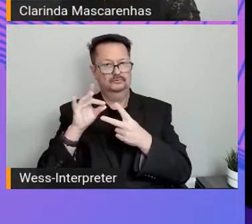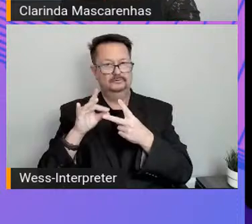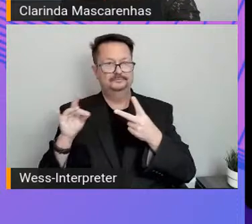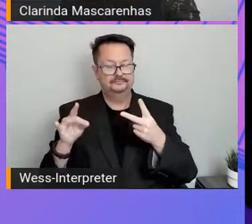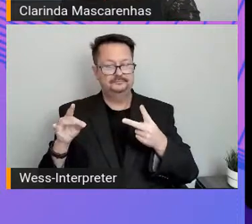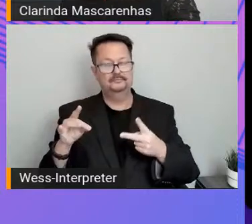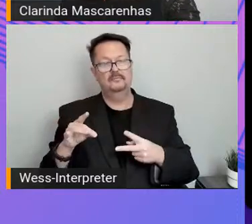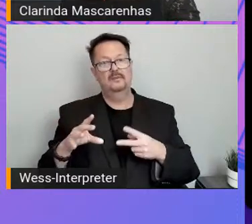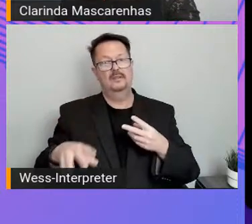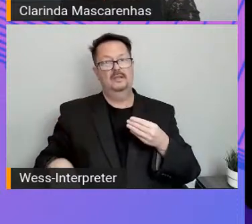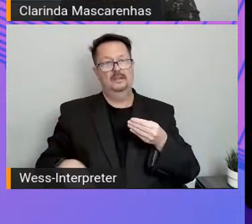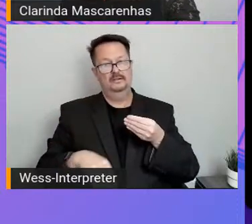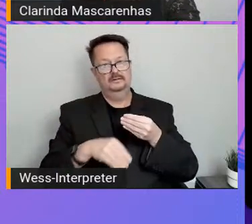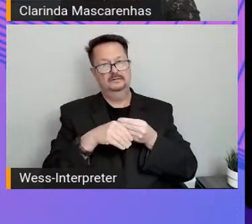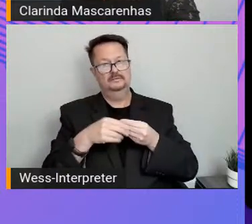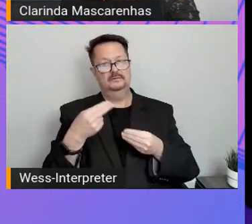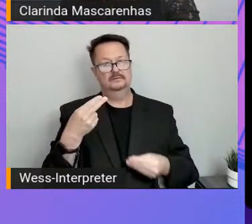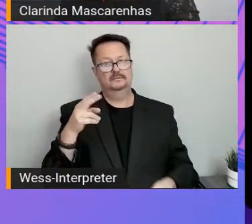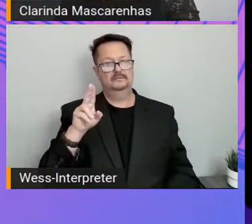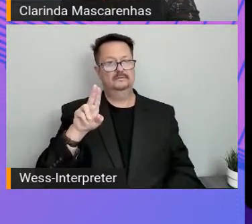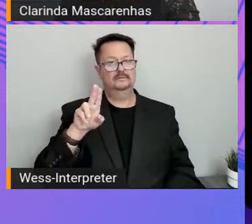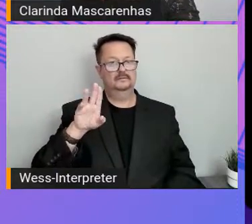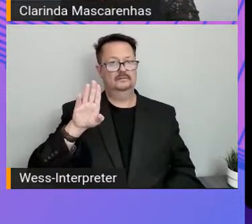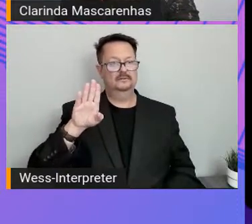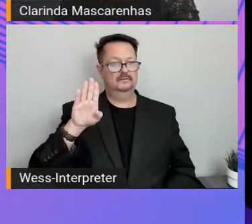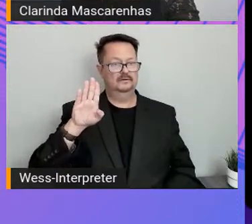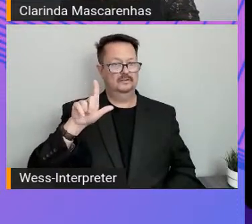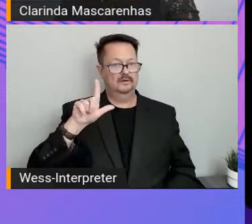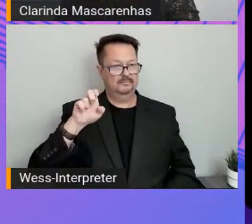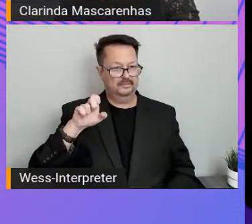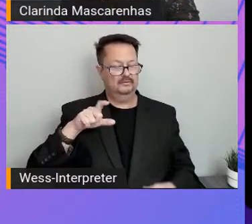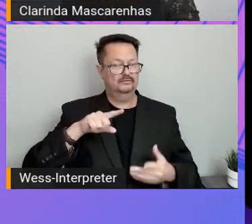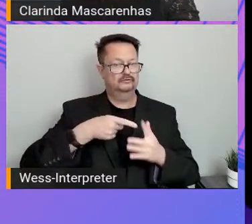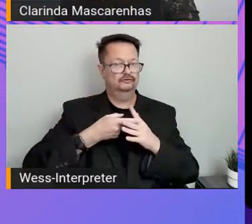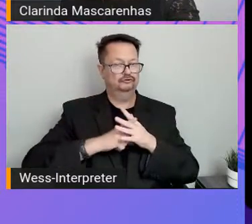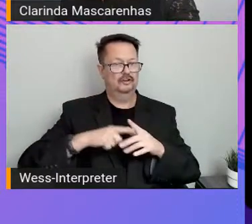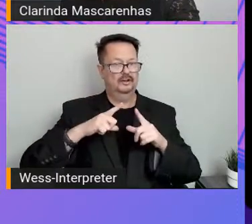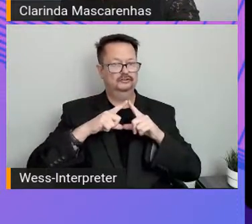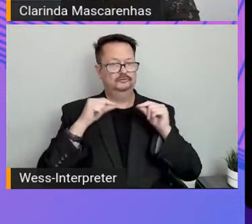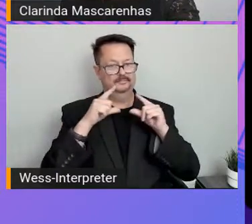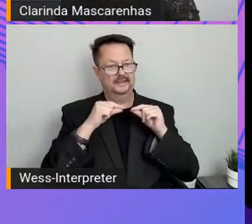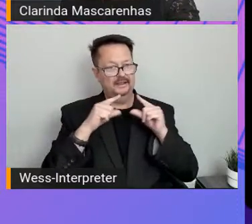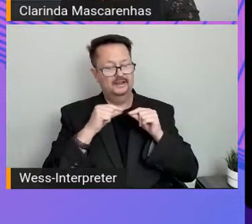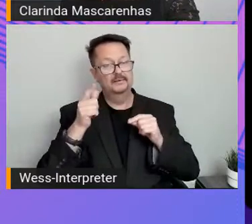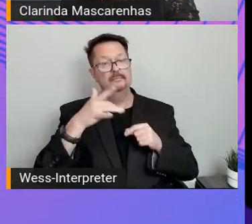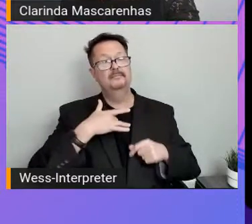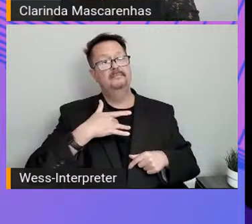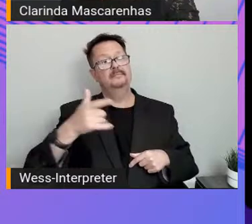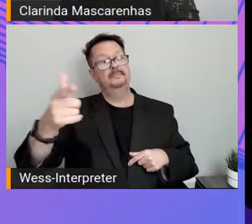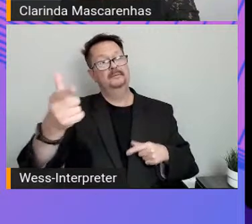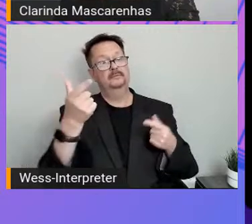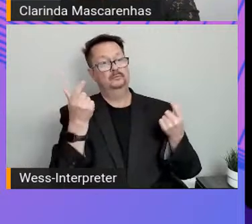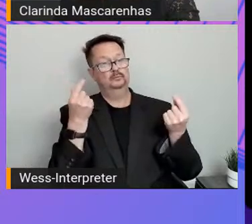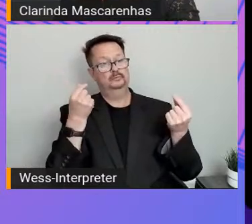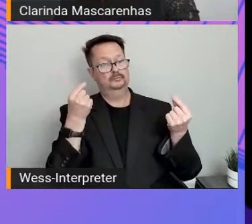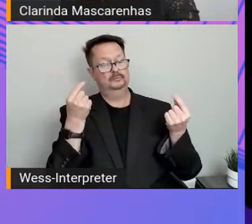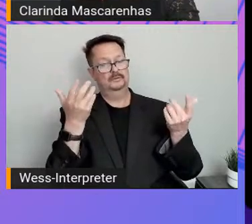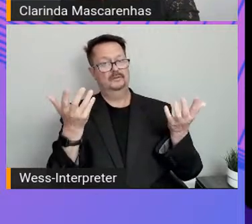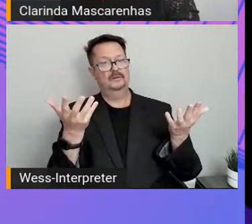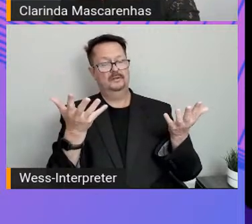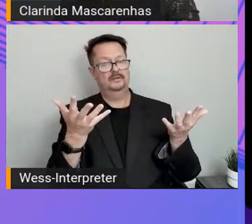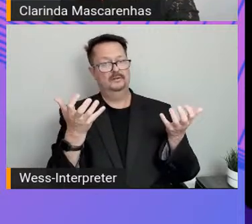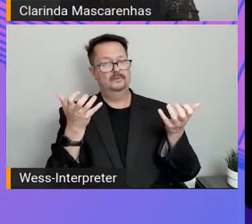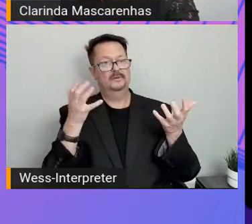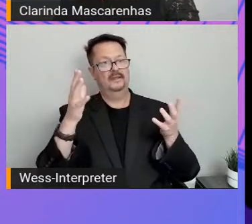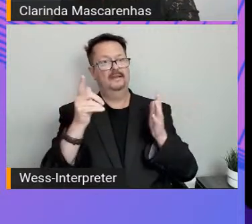Additionally, also Hubble, it's a startup in Japan. What they've done is they wanted to have their